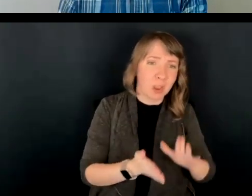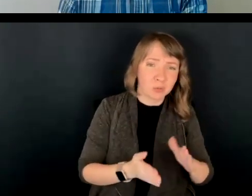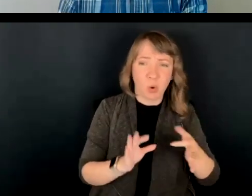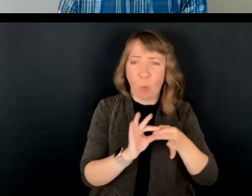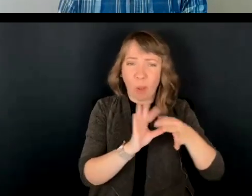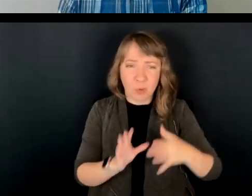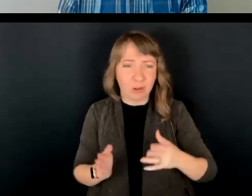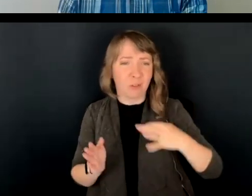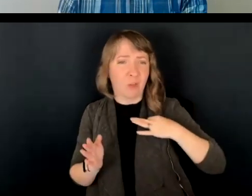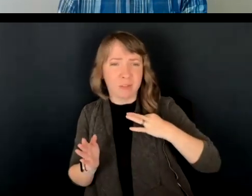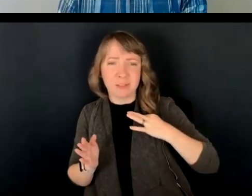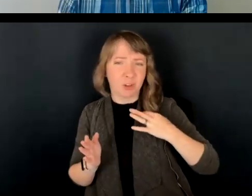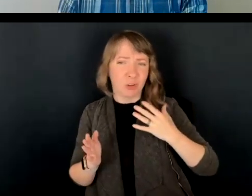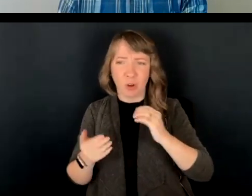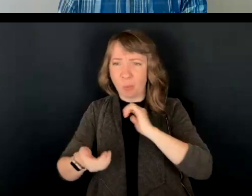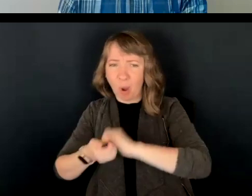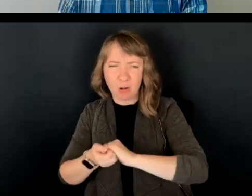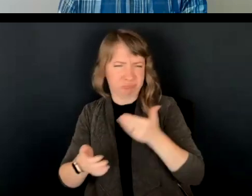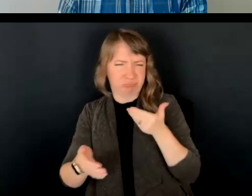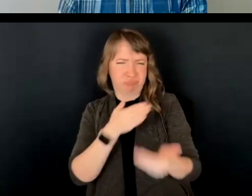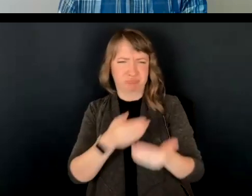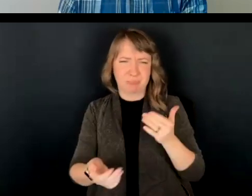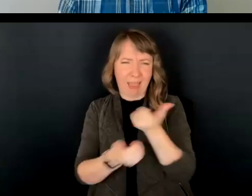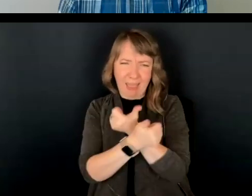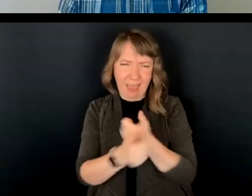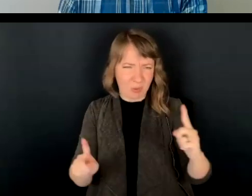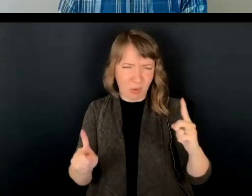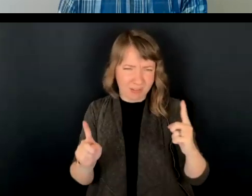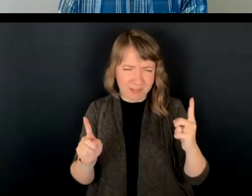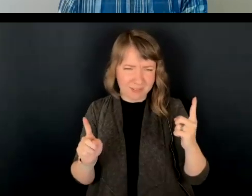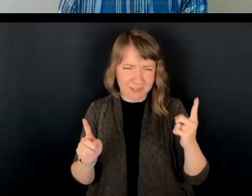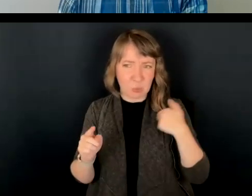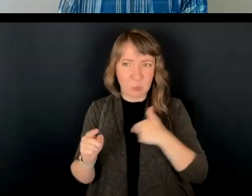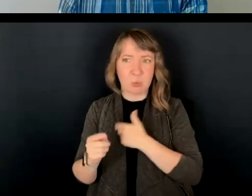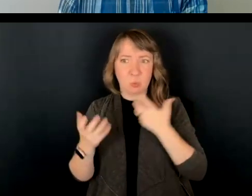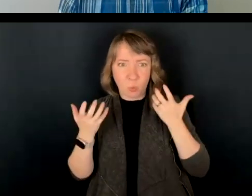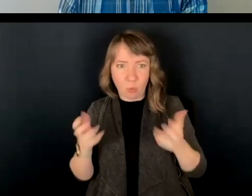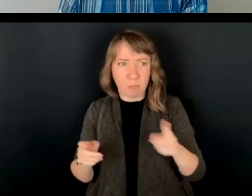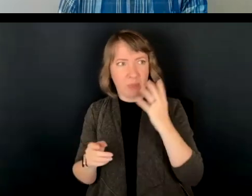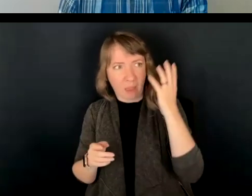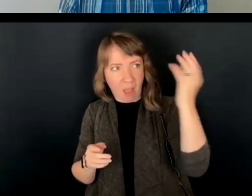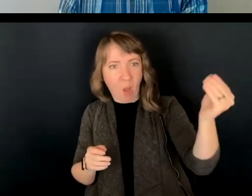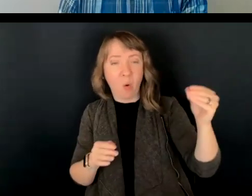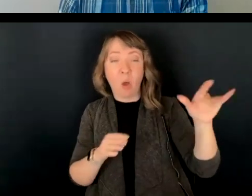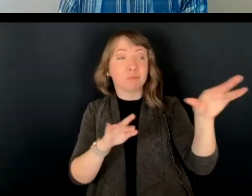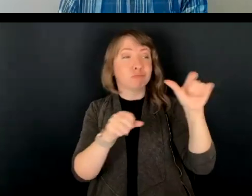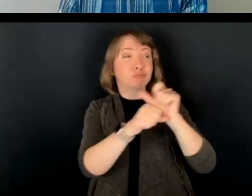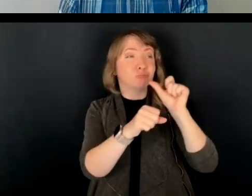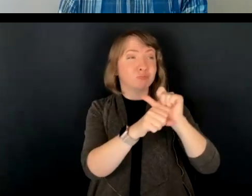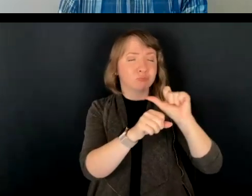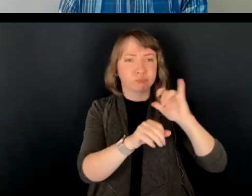cooperator or partner or a federal agent, employee. Yeah.